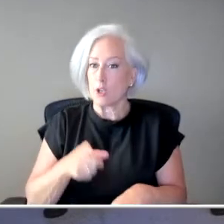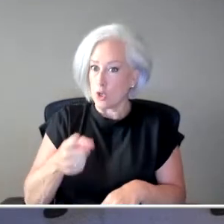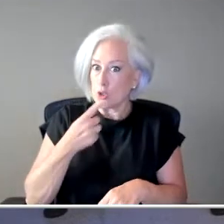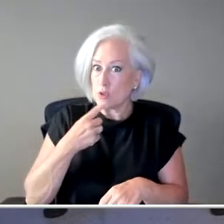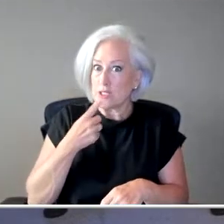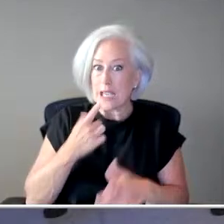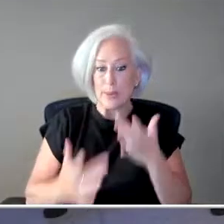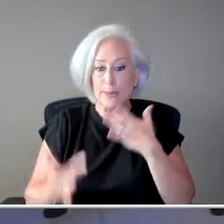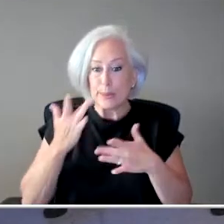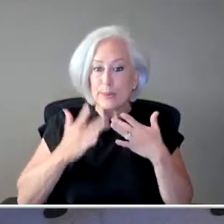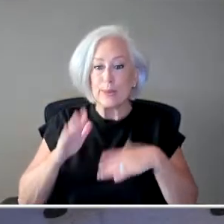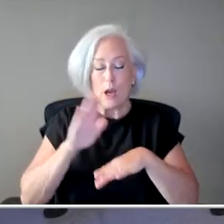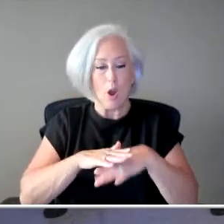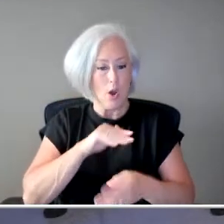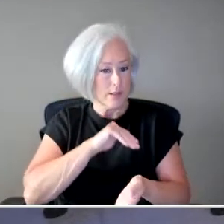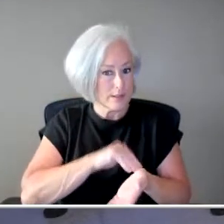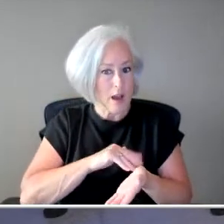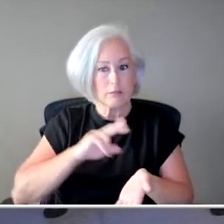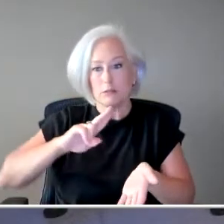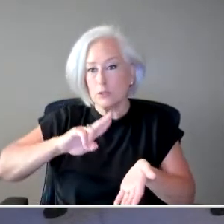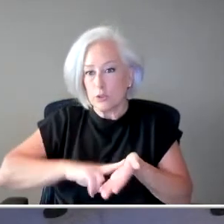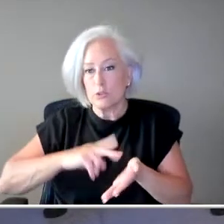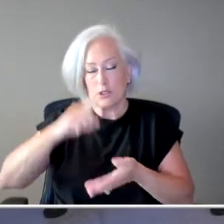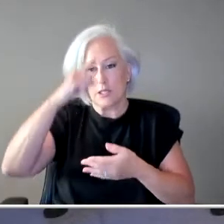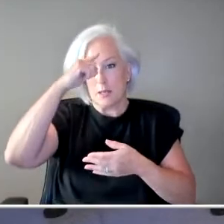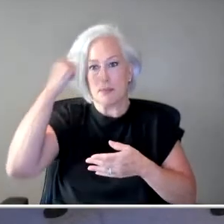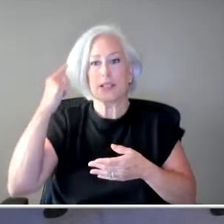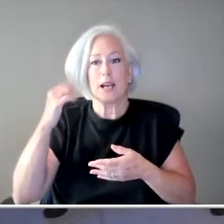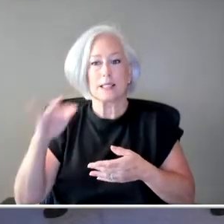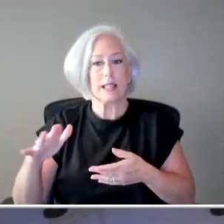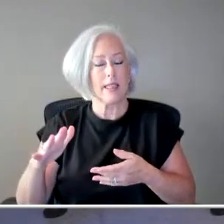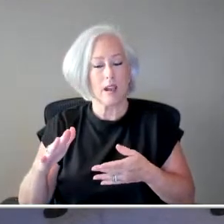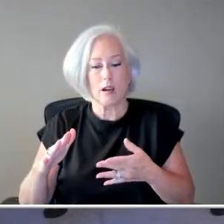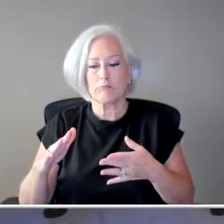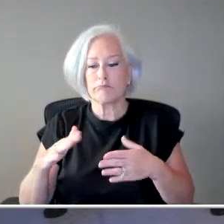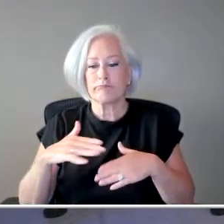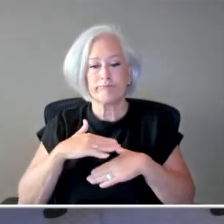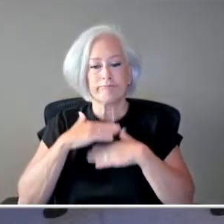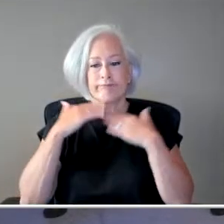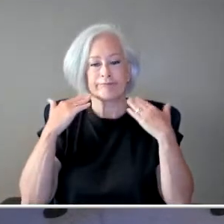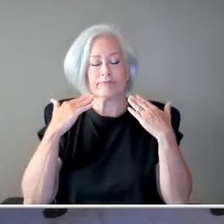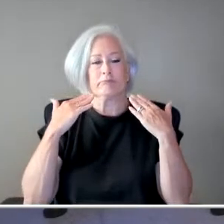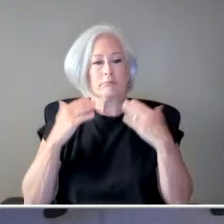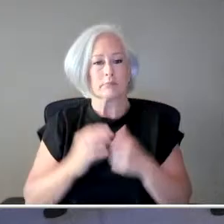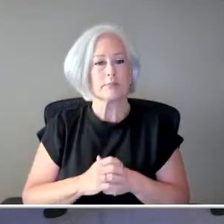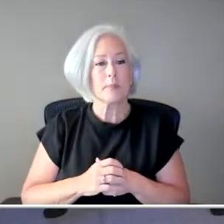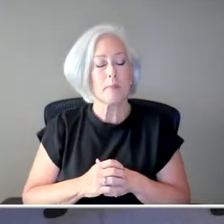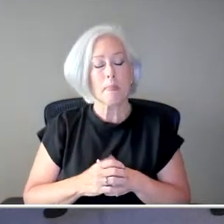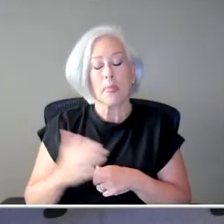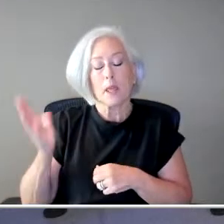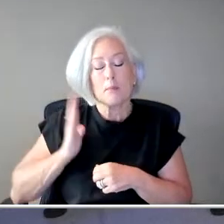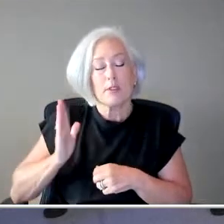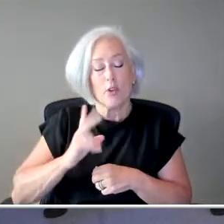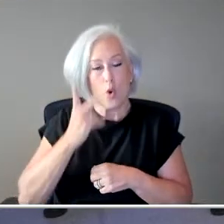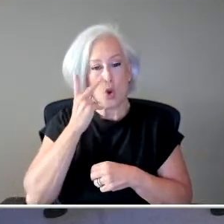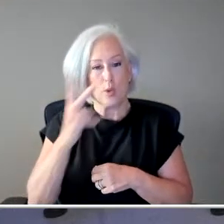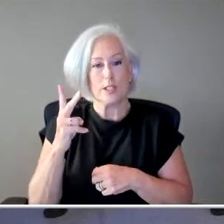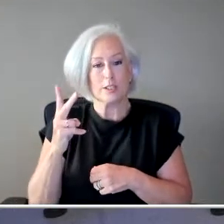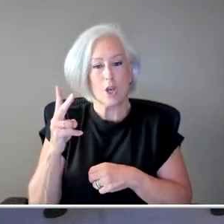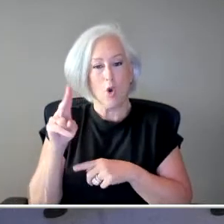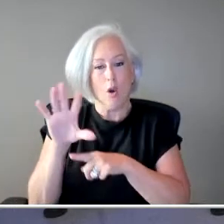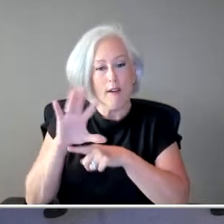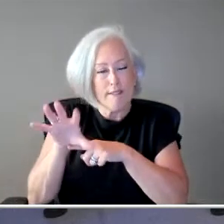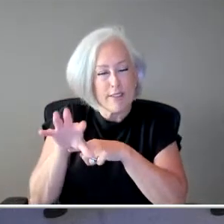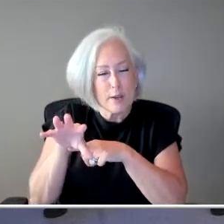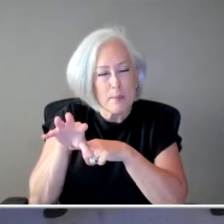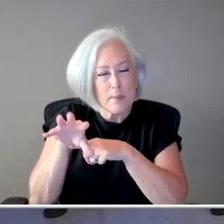leave because they're on the brink. So, Dr. Reeves, earlier we saw some footage of brain surgery. So explain how